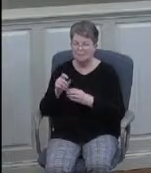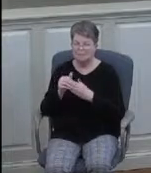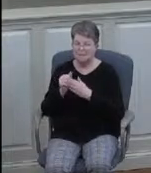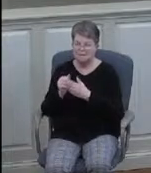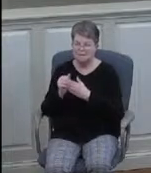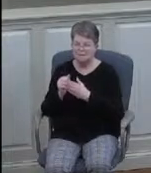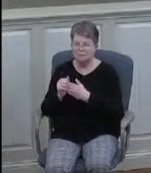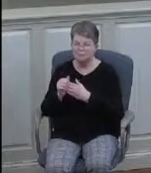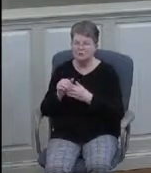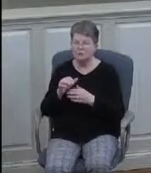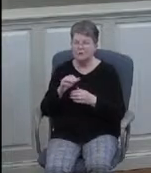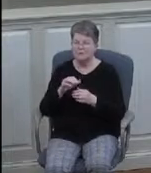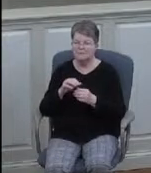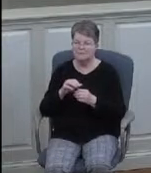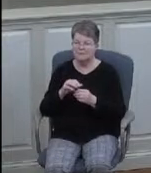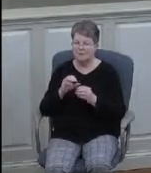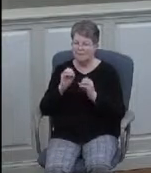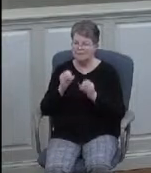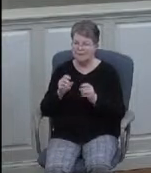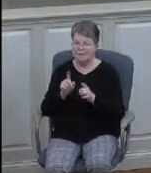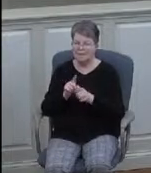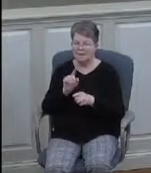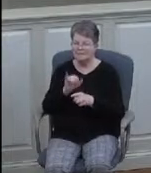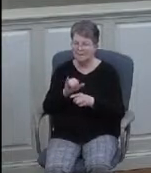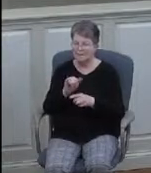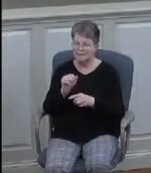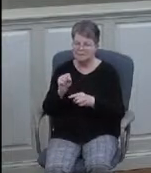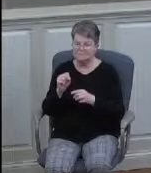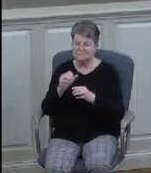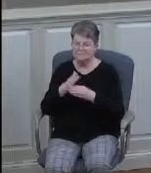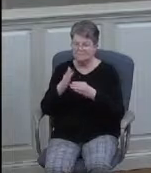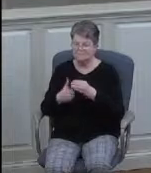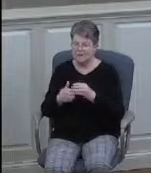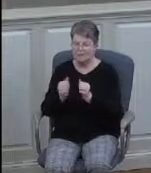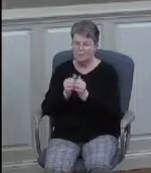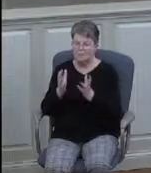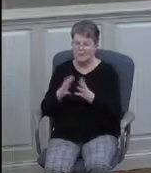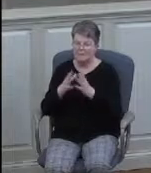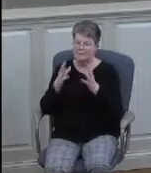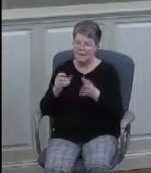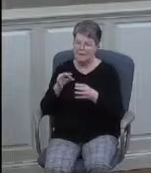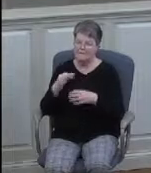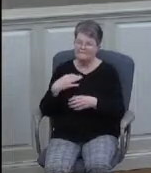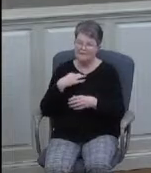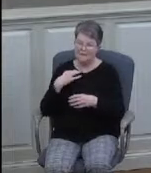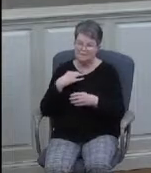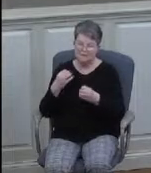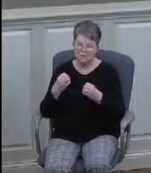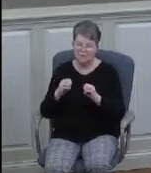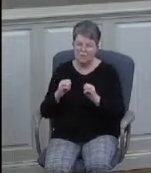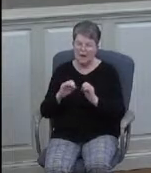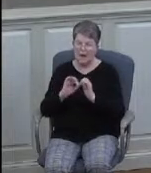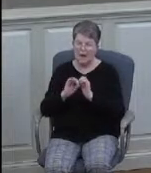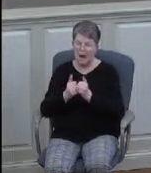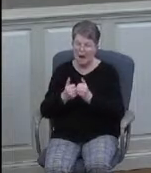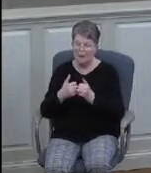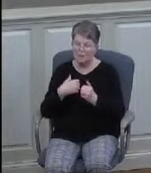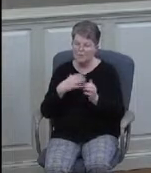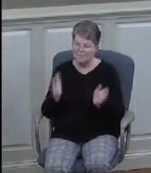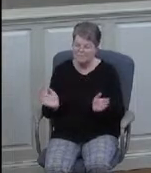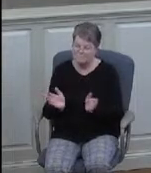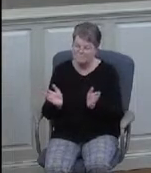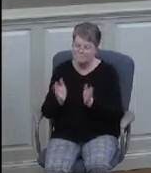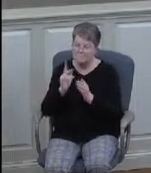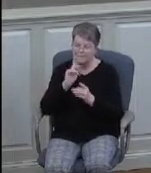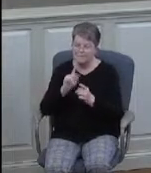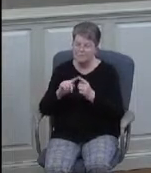and nothing like this ever gets done without a lot of sort of volunteer effort too. And so how do we mobilize people to get